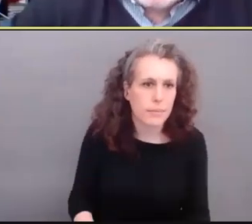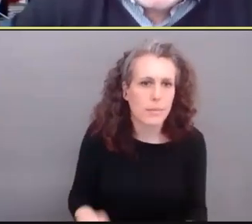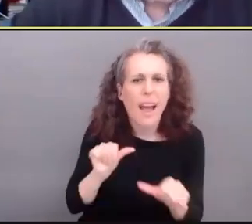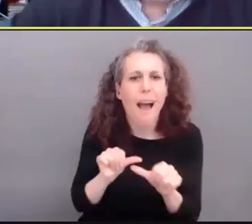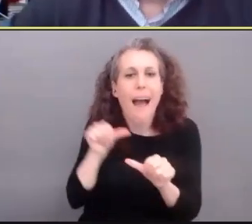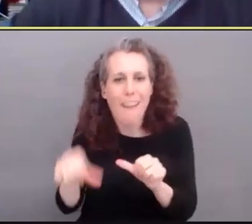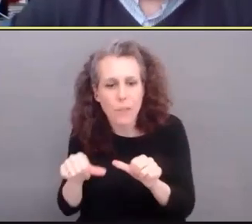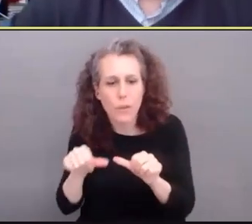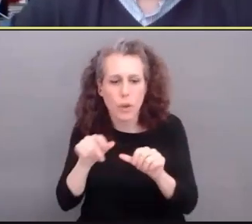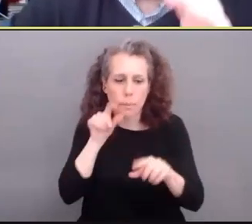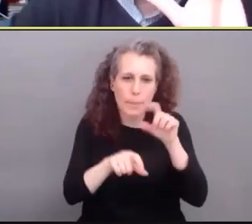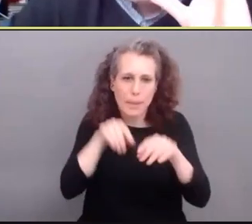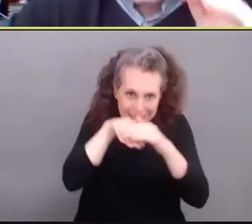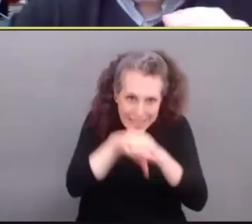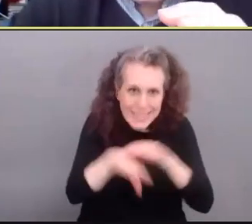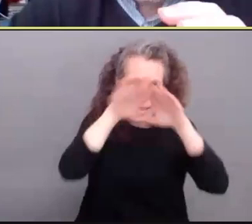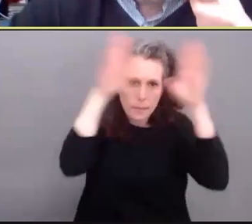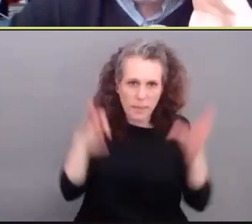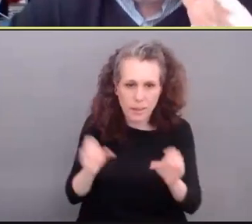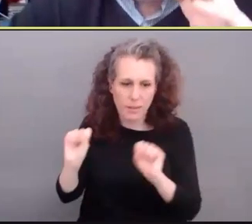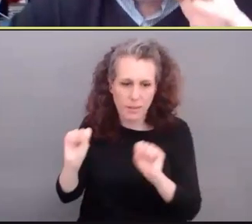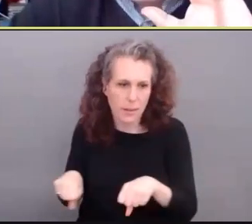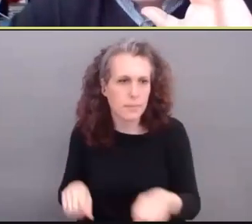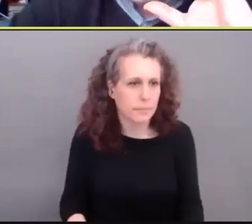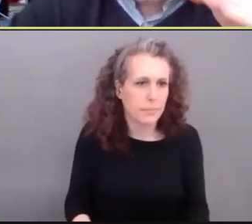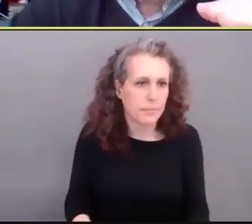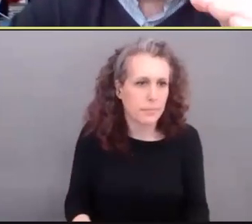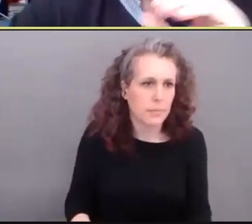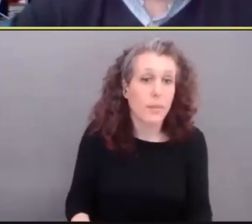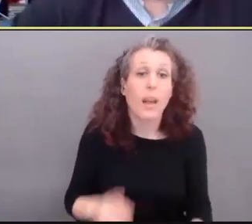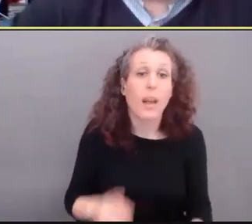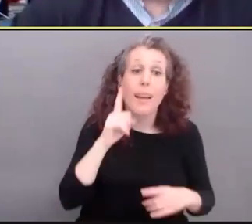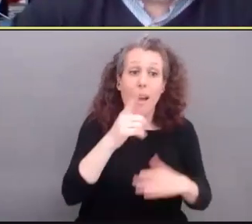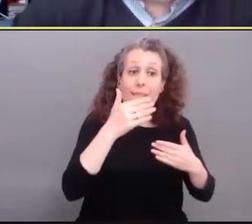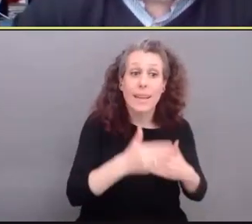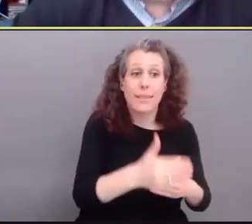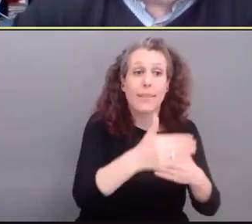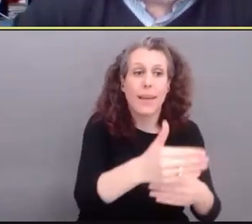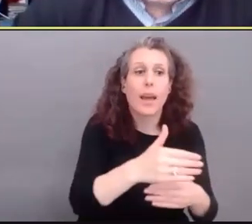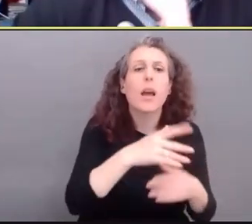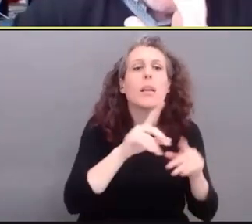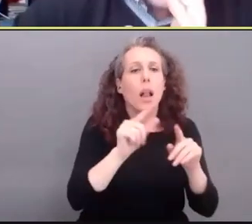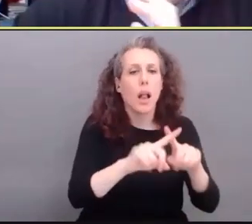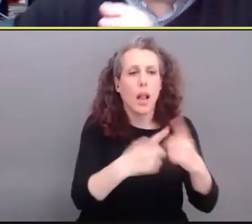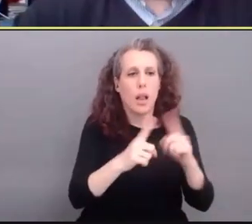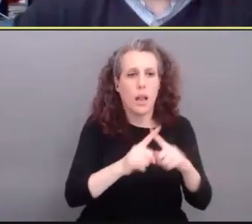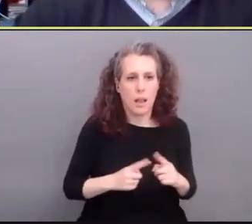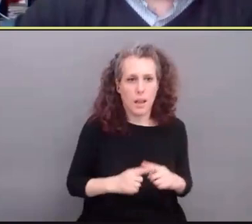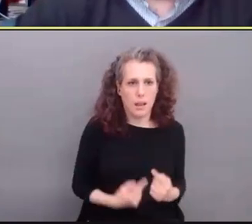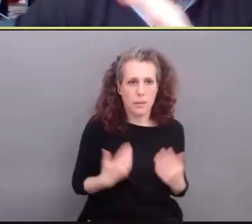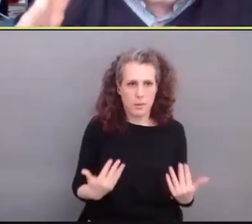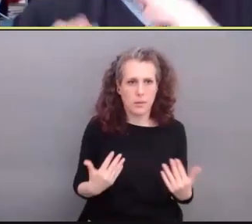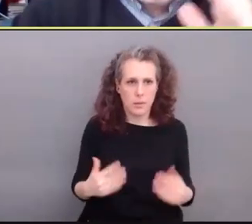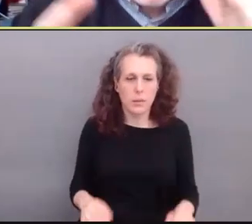And then there are different phases with different specific characteristics. That is important that we consider